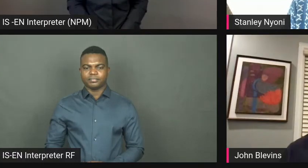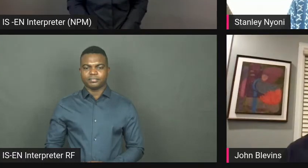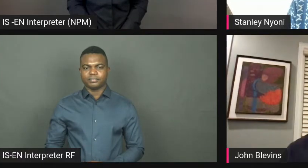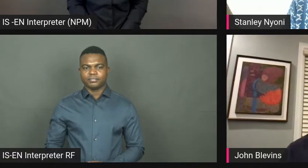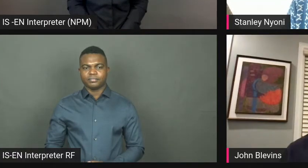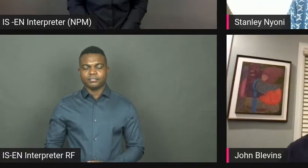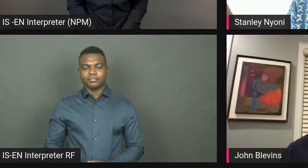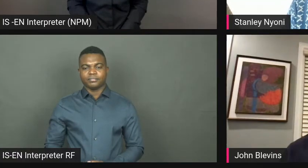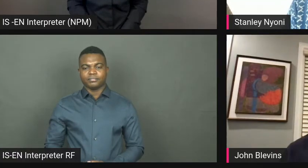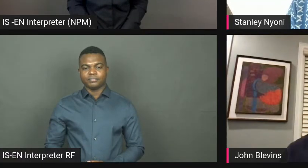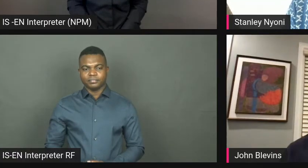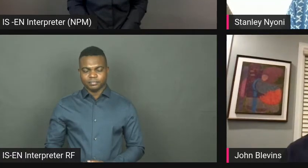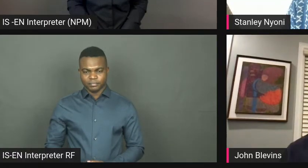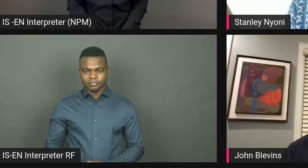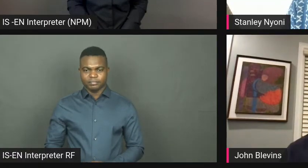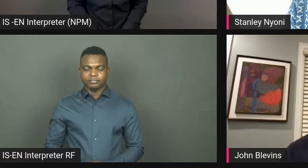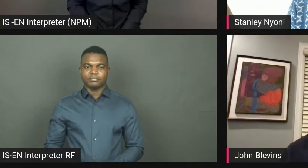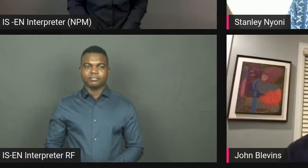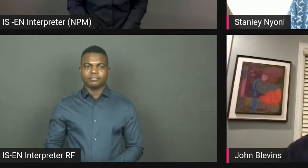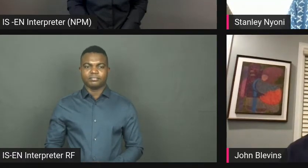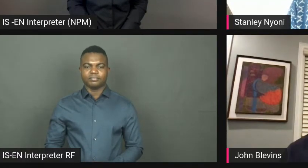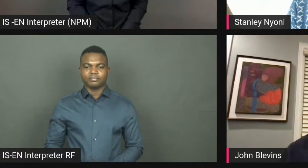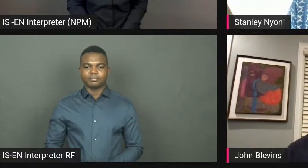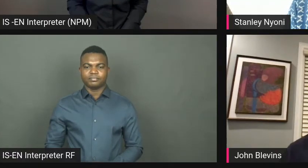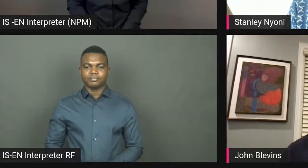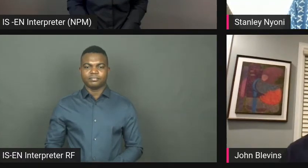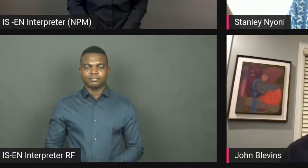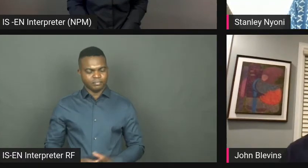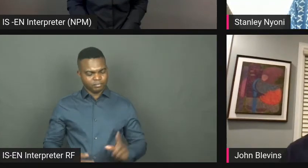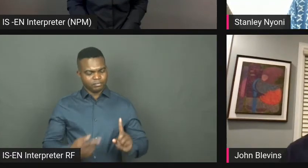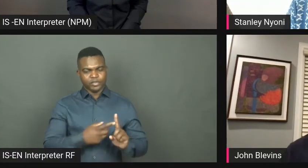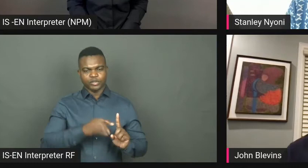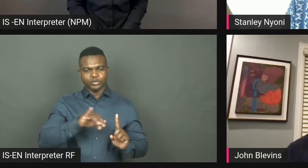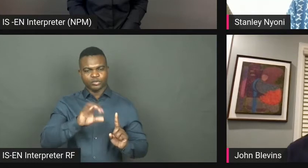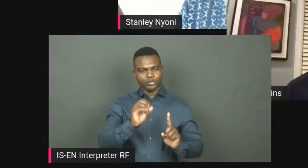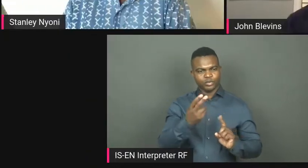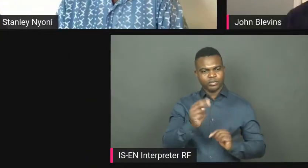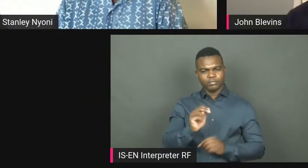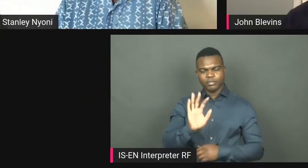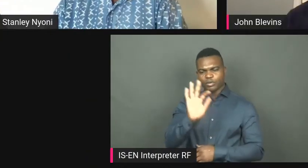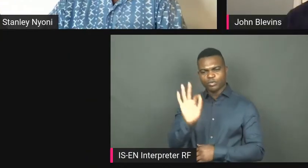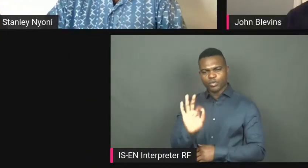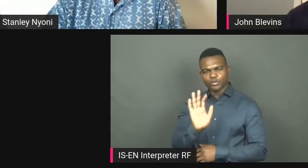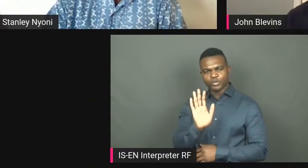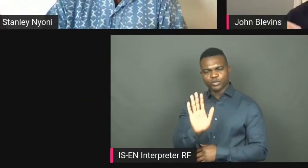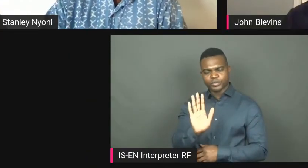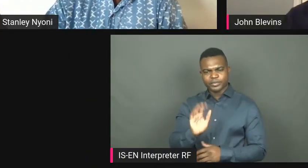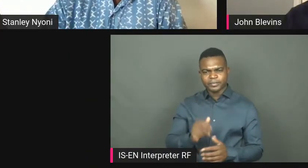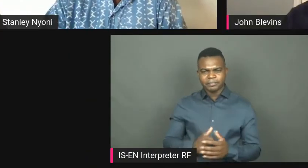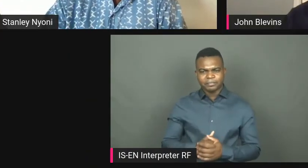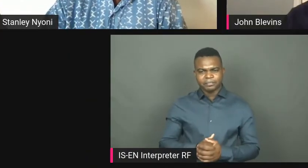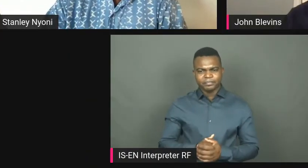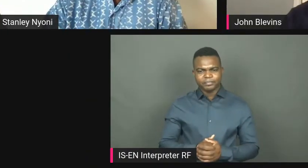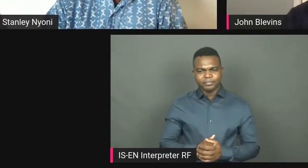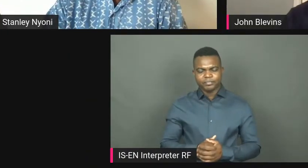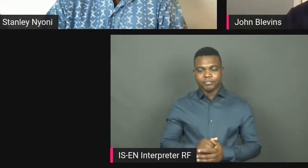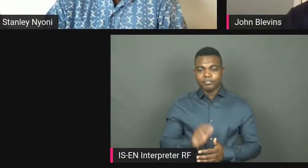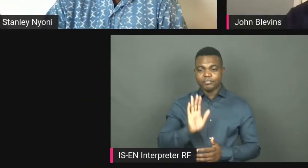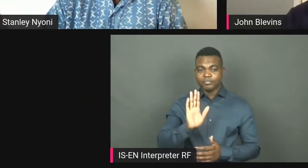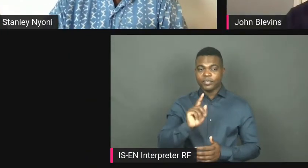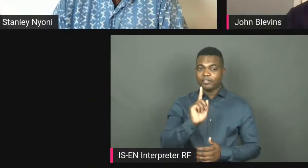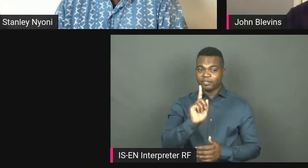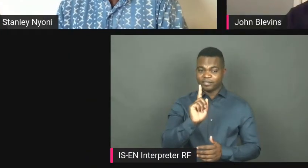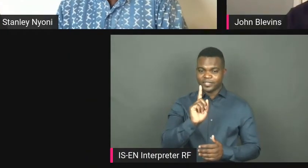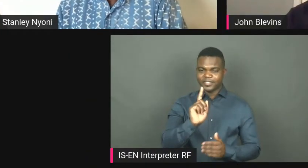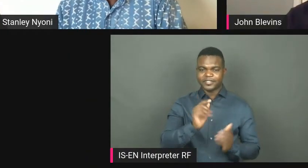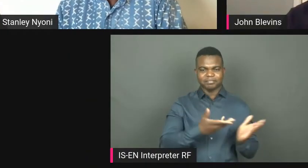since 2006 at the intersection of religion and HIV. And John, your question will be how have people living with